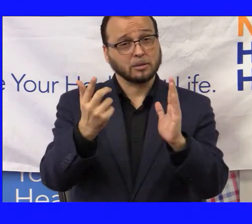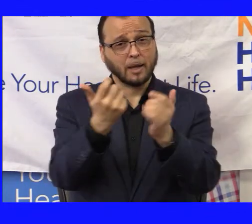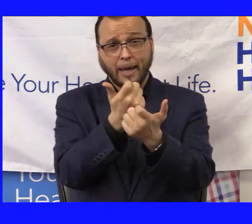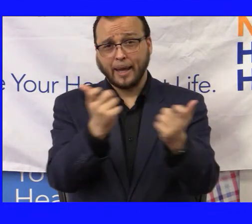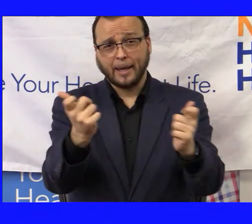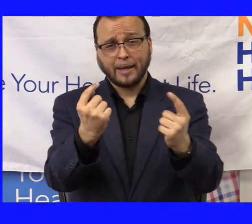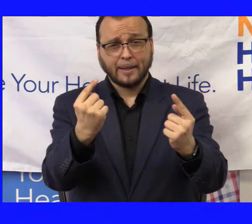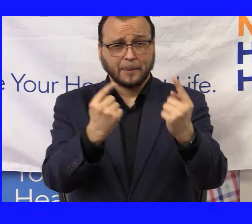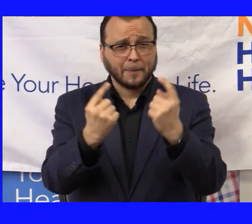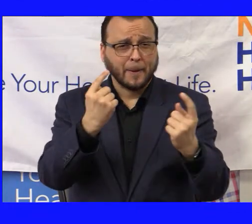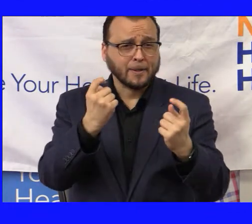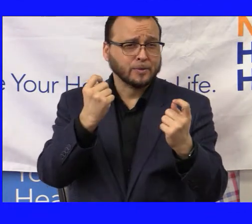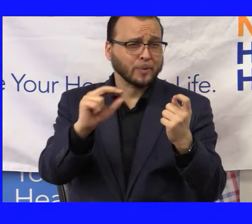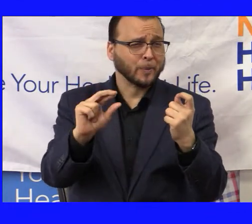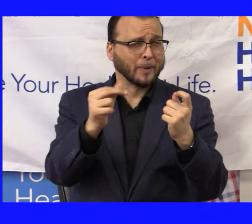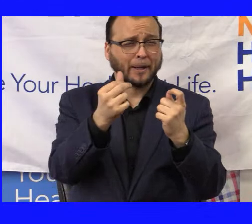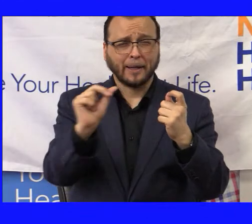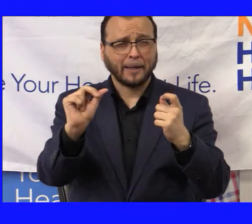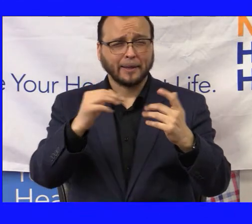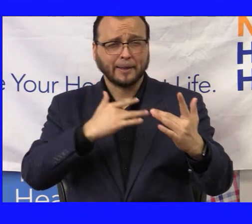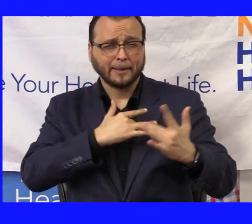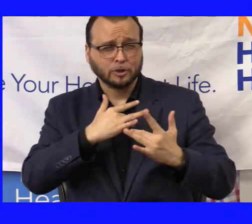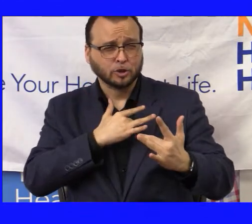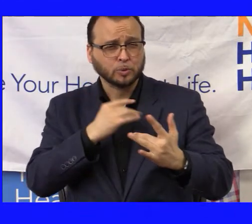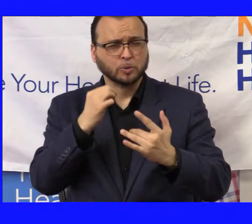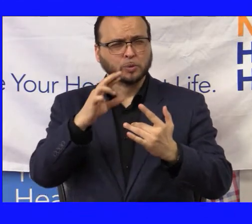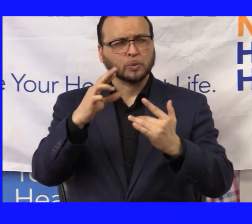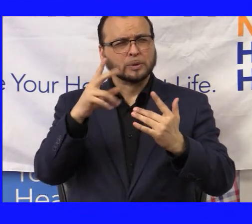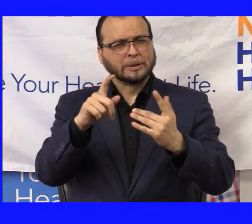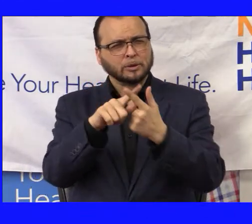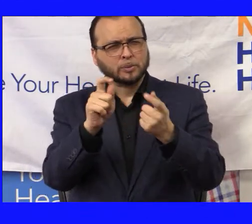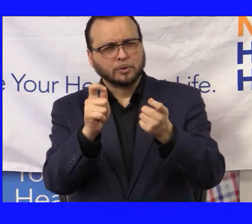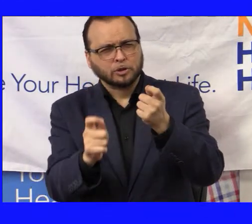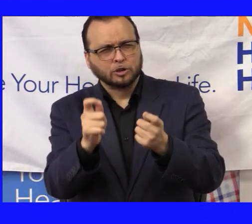questions or issues or need for adjustment?